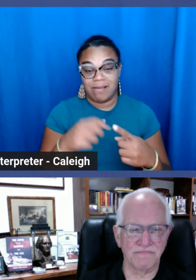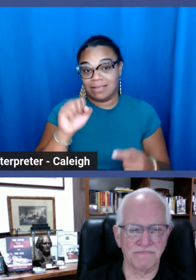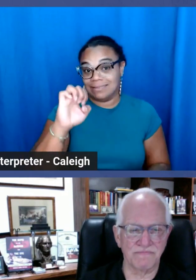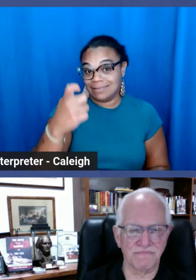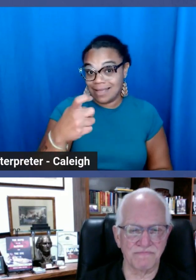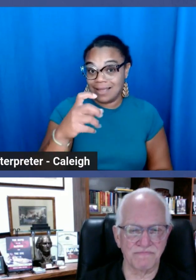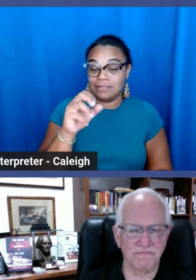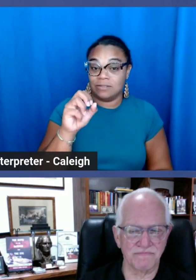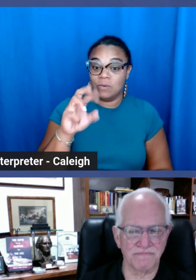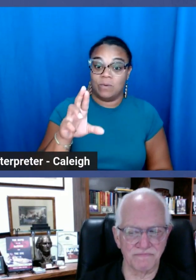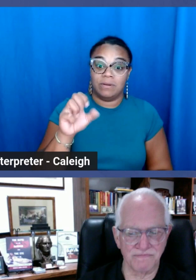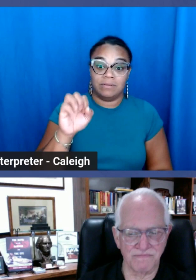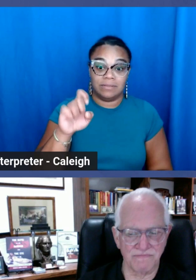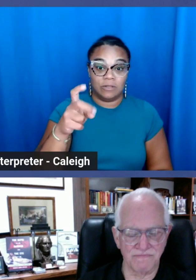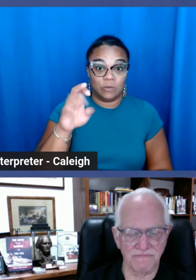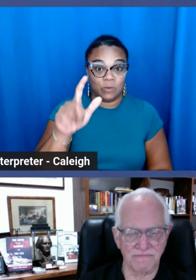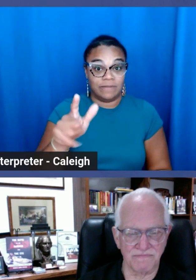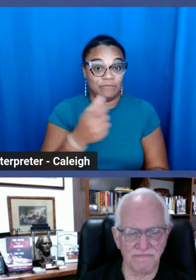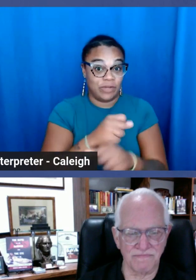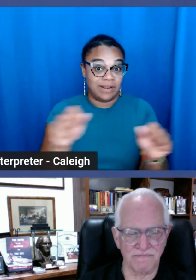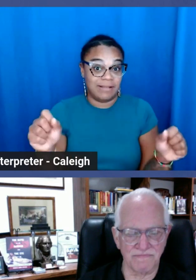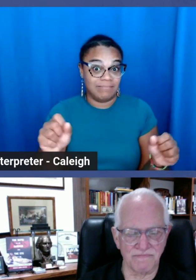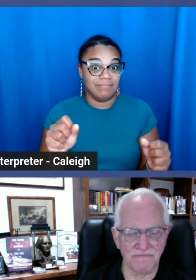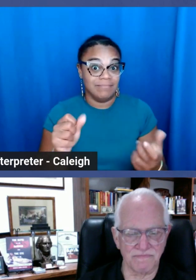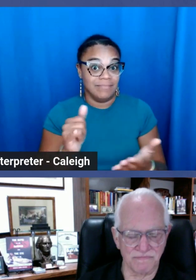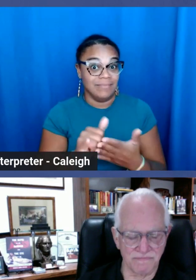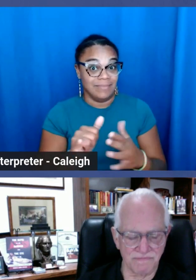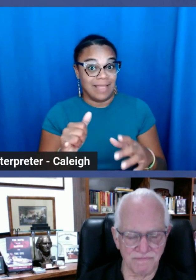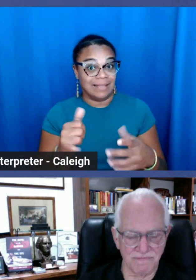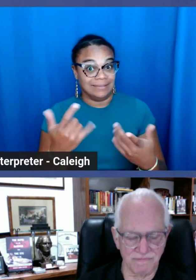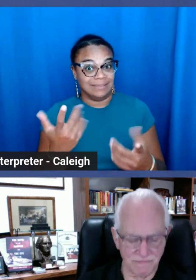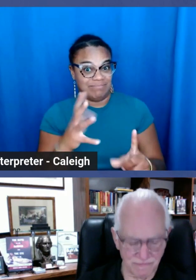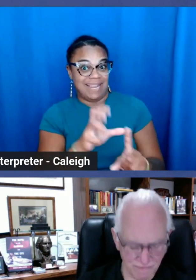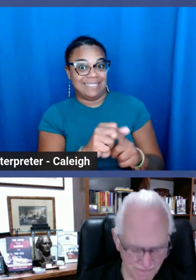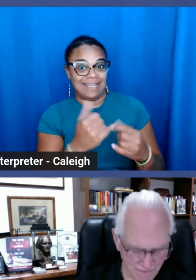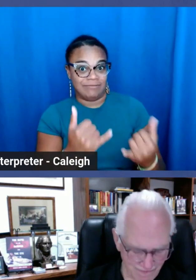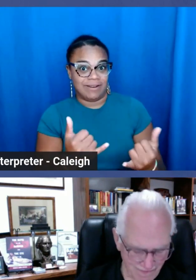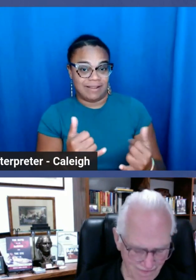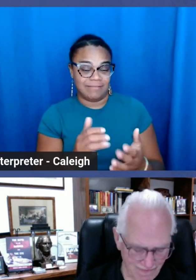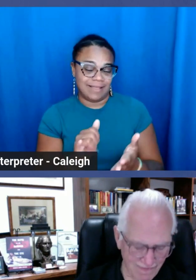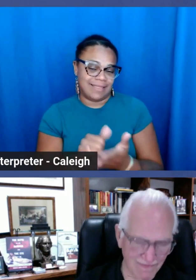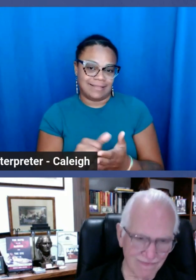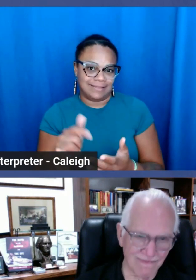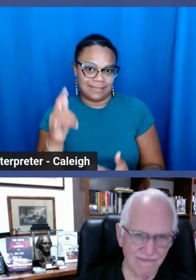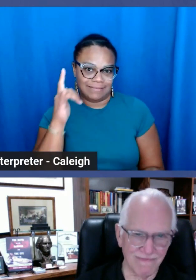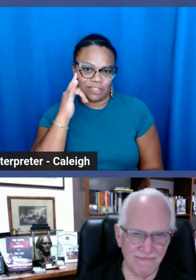it's under attack. I think that's probably been eternal.